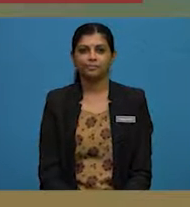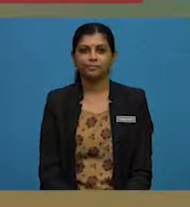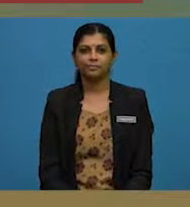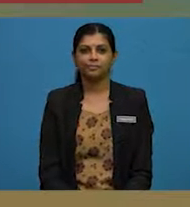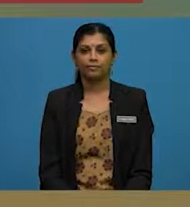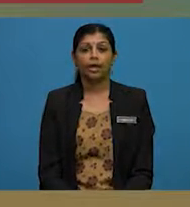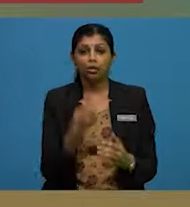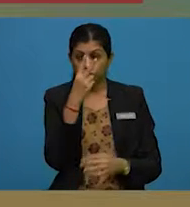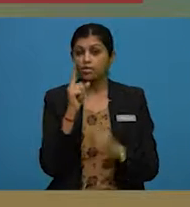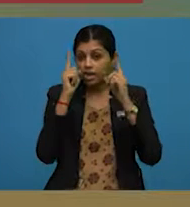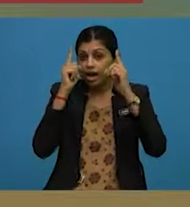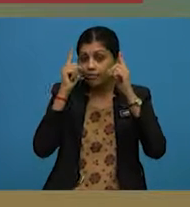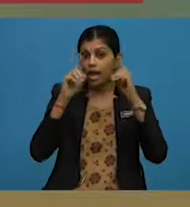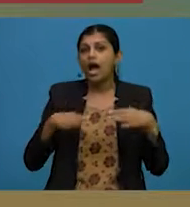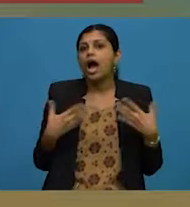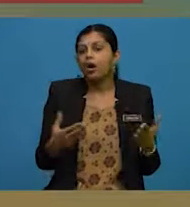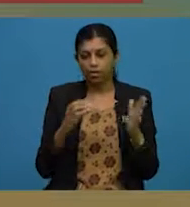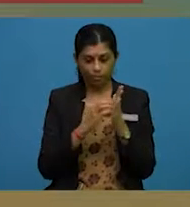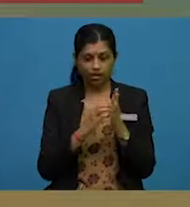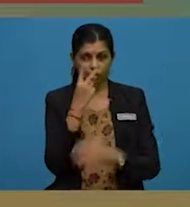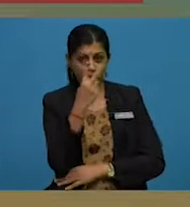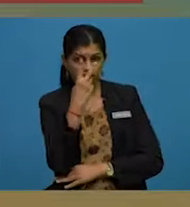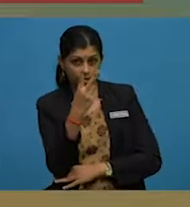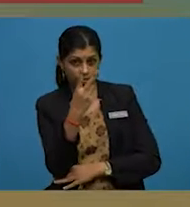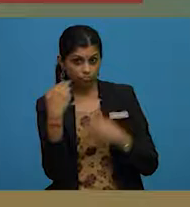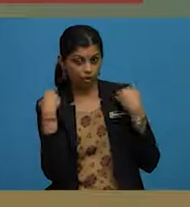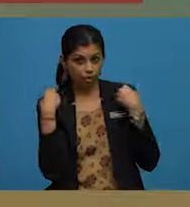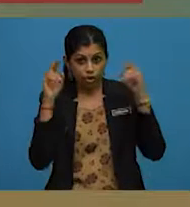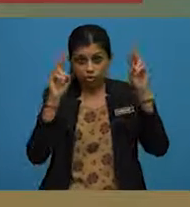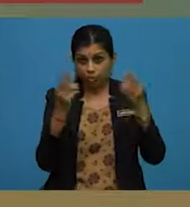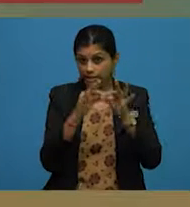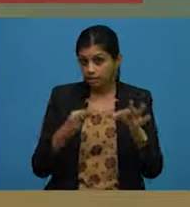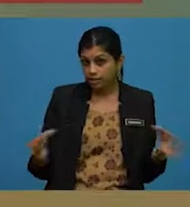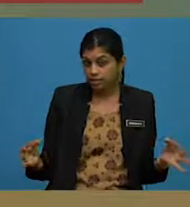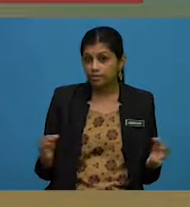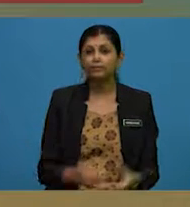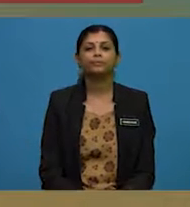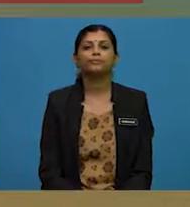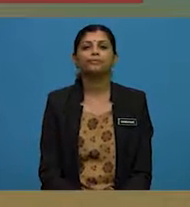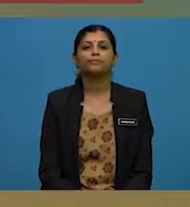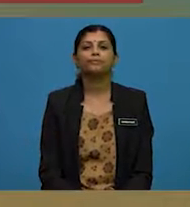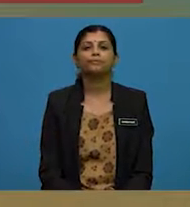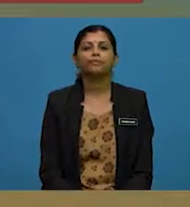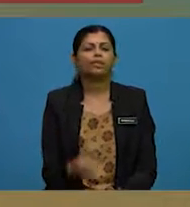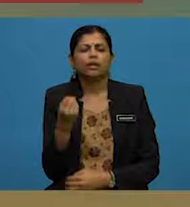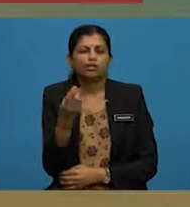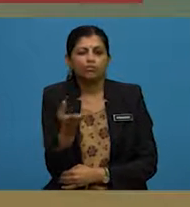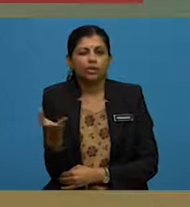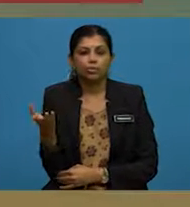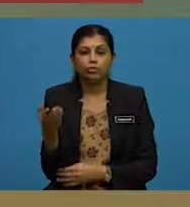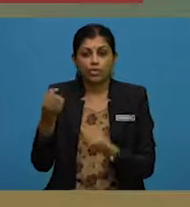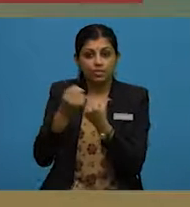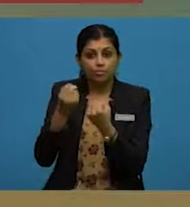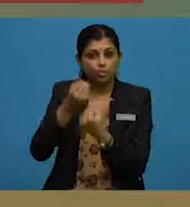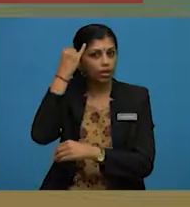This is what a paragraph looks like, with a topic sentence, a few supporting